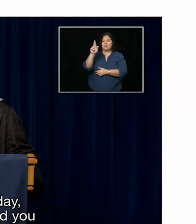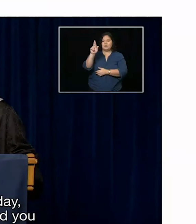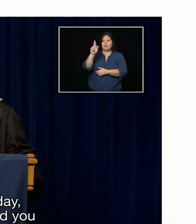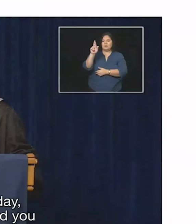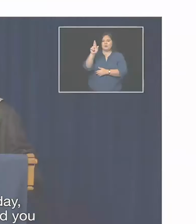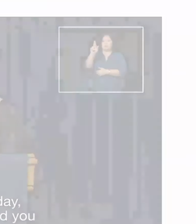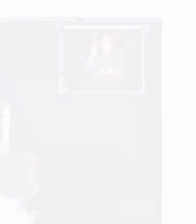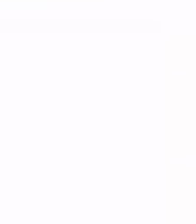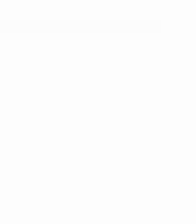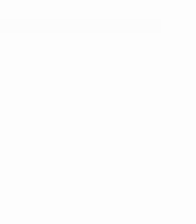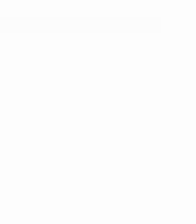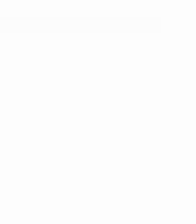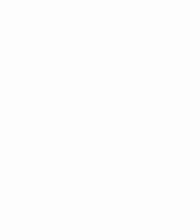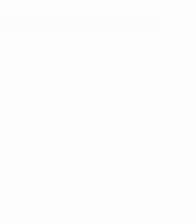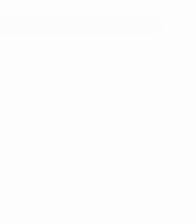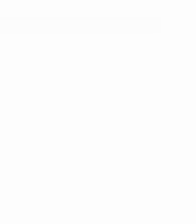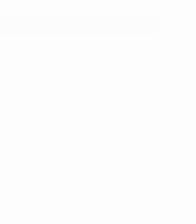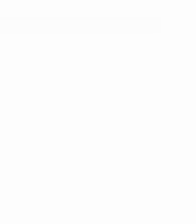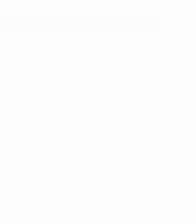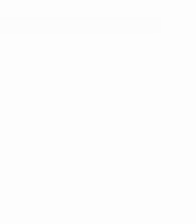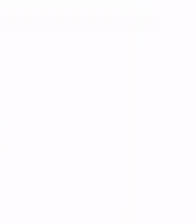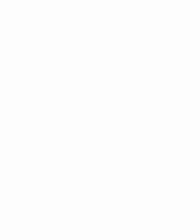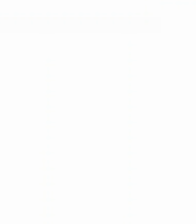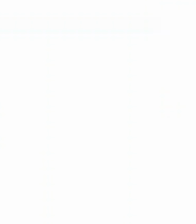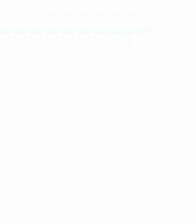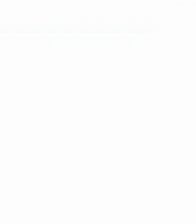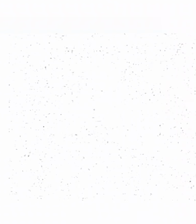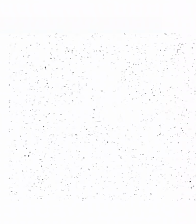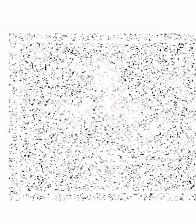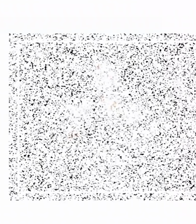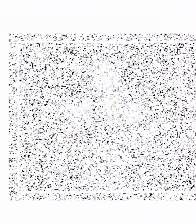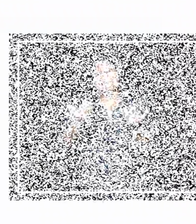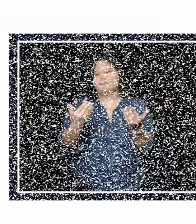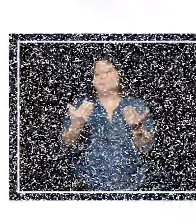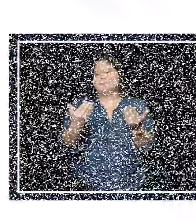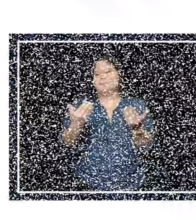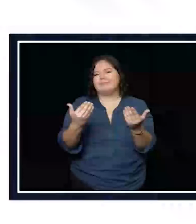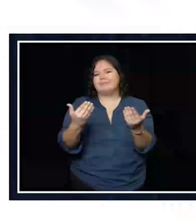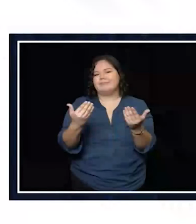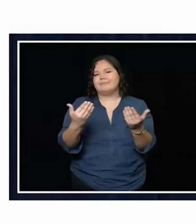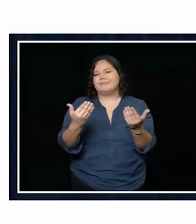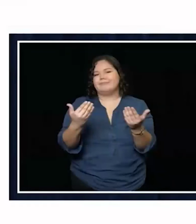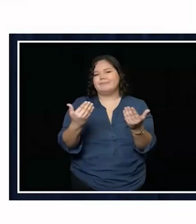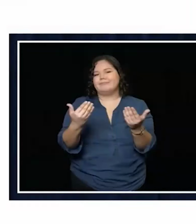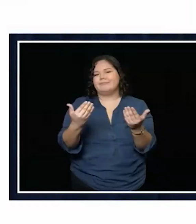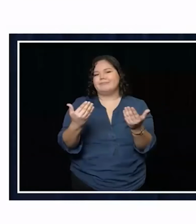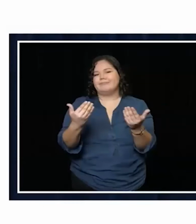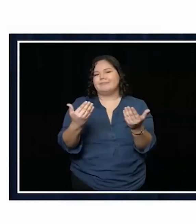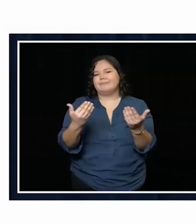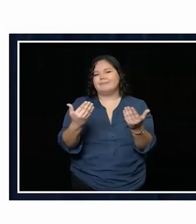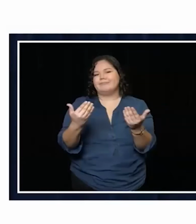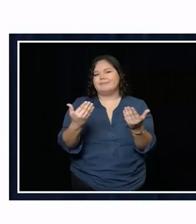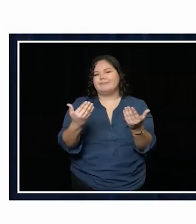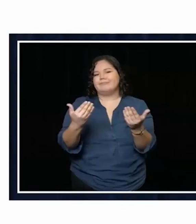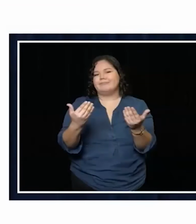simultaneously. So the thing about sign language is that it's not a word-for-word translation. And I didn't know this until we were working with grad,